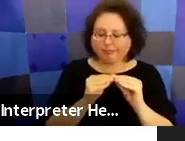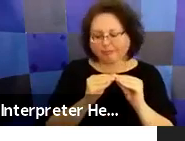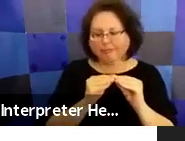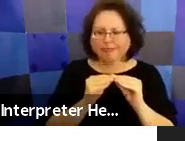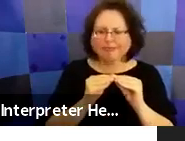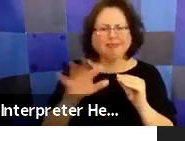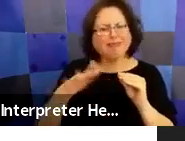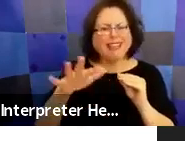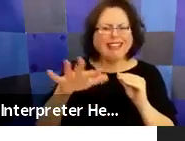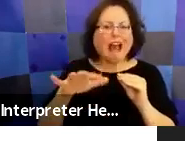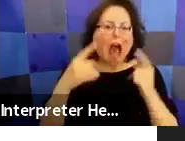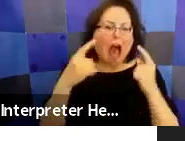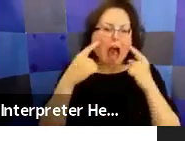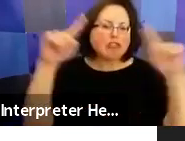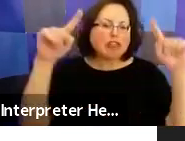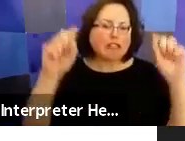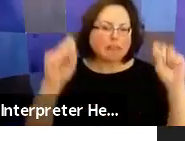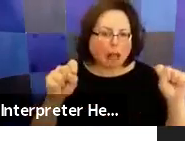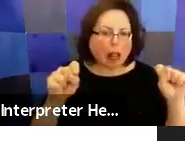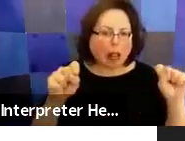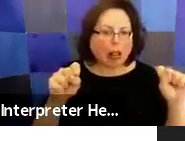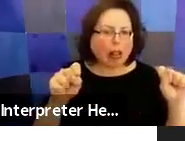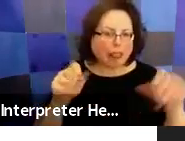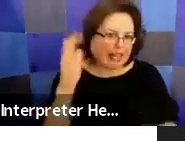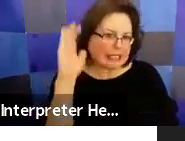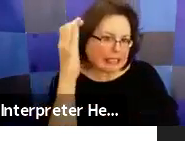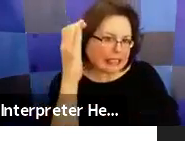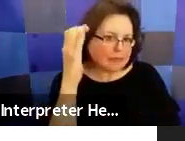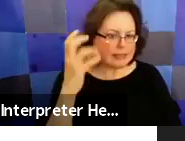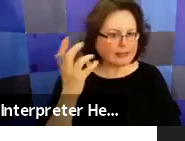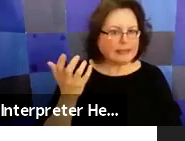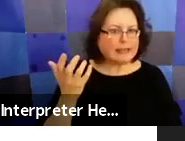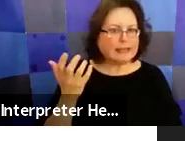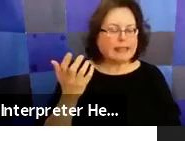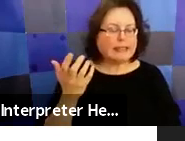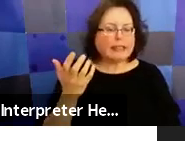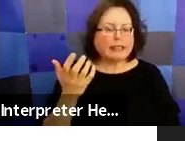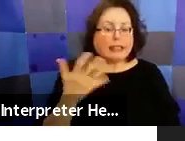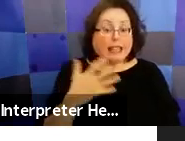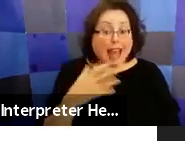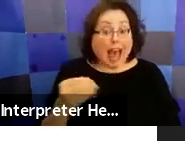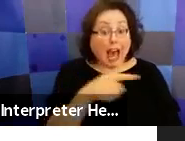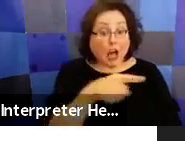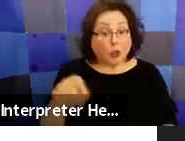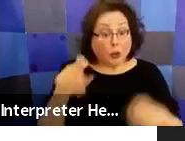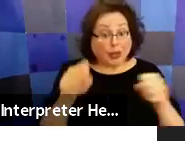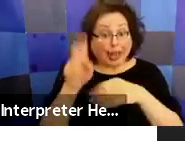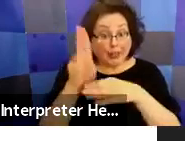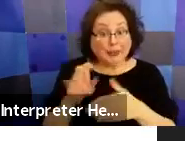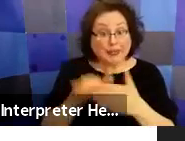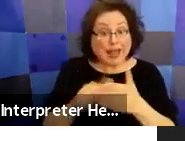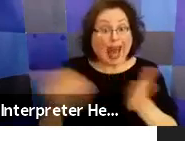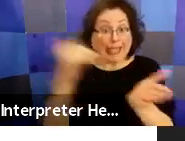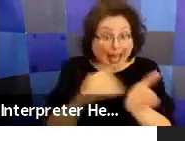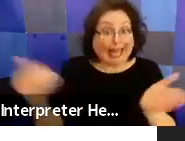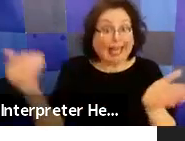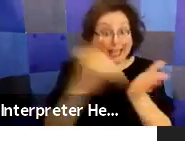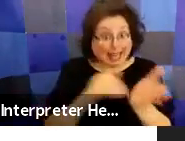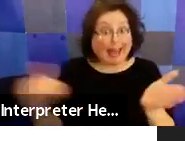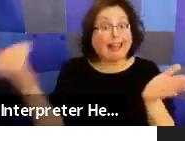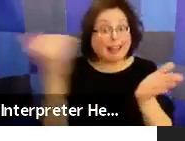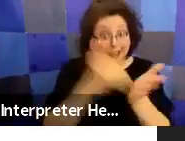kind of achievable than it sounds or than it seems a lot. And then you can use those documents over and over and over